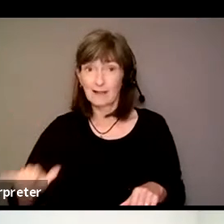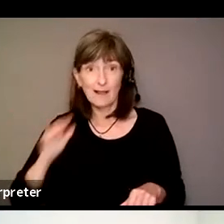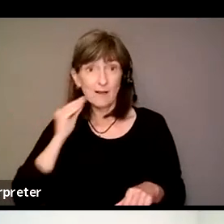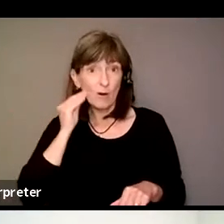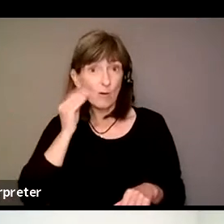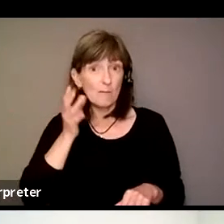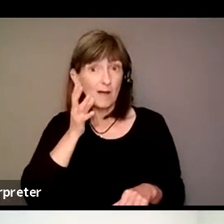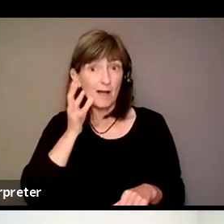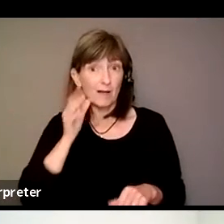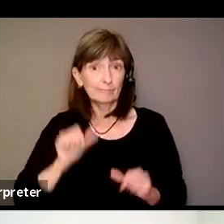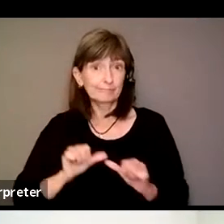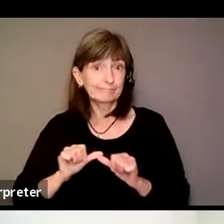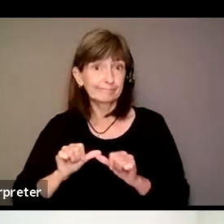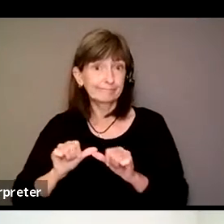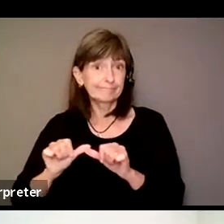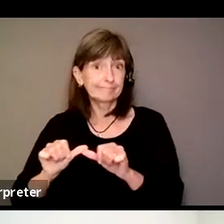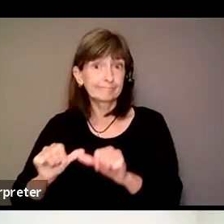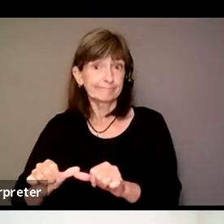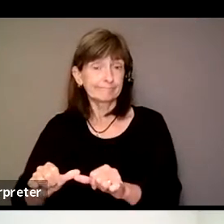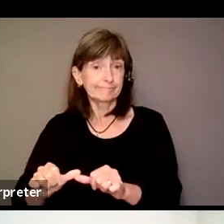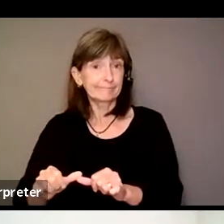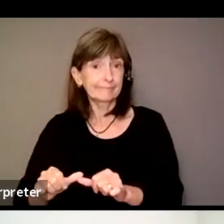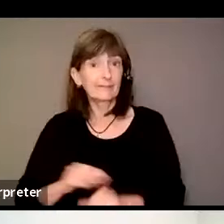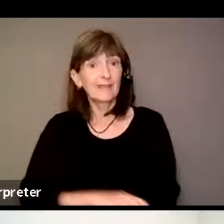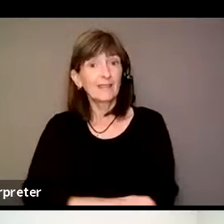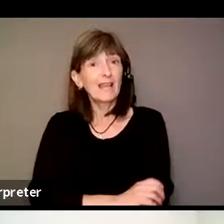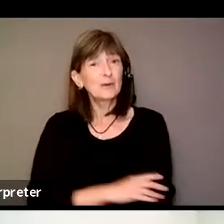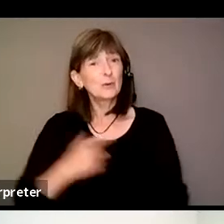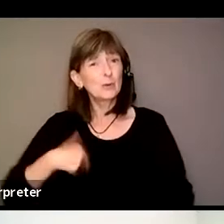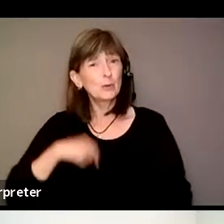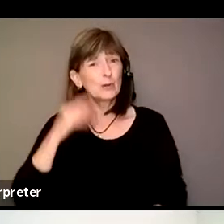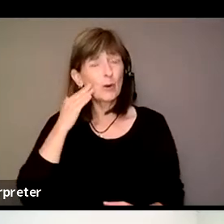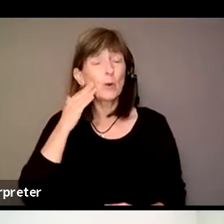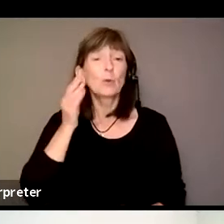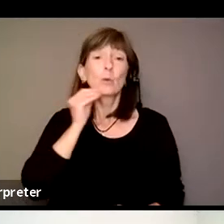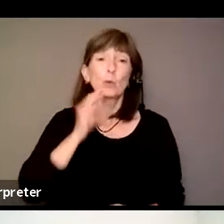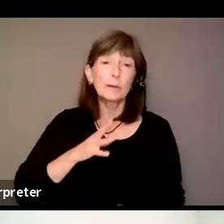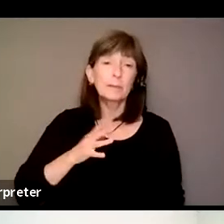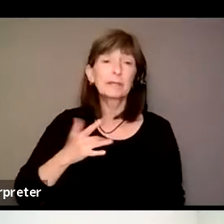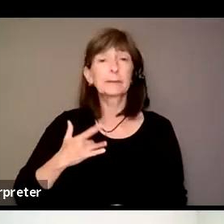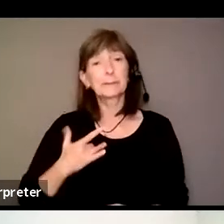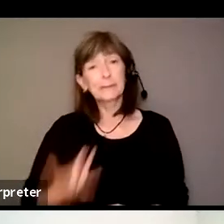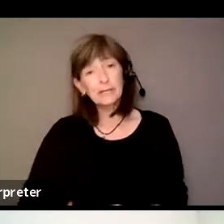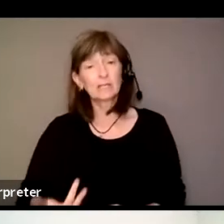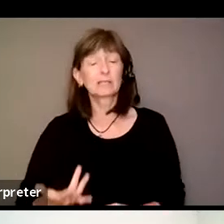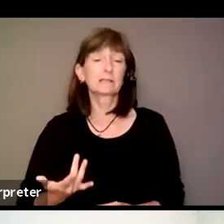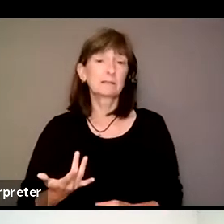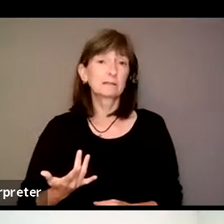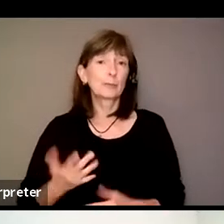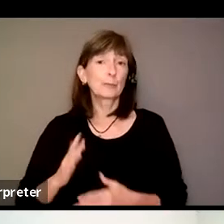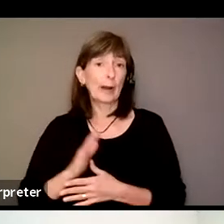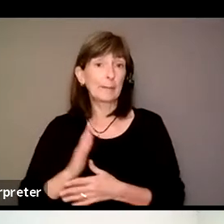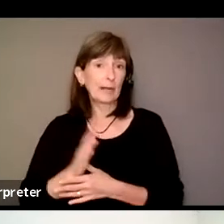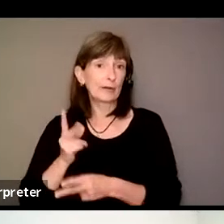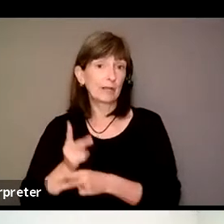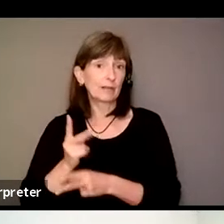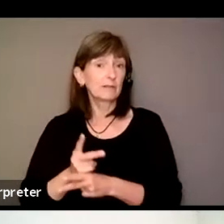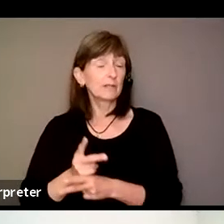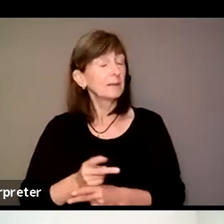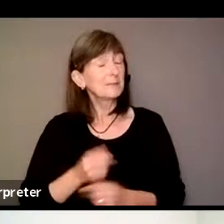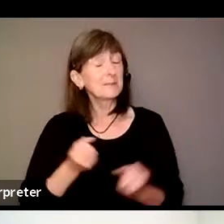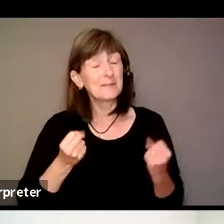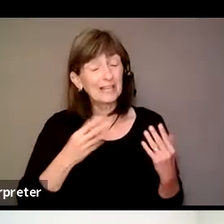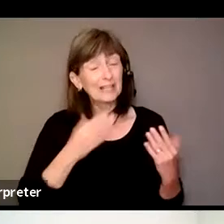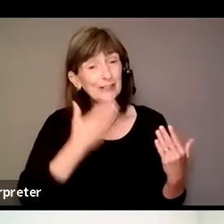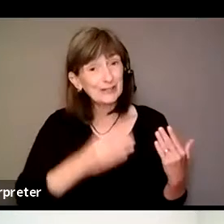stay home mom, of course, in that family. And we know women will always probably ultimately be the primary caregivers. Now, not to say there are a lot of good men out there